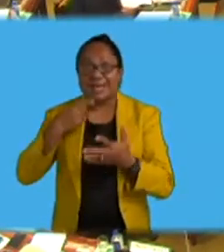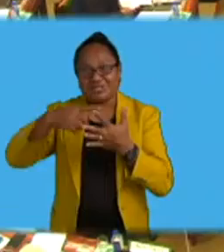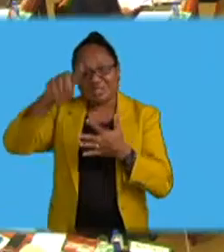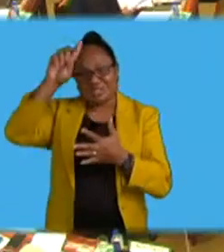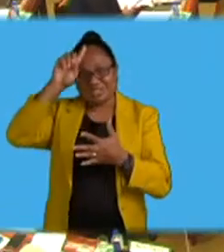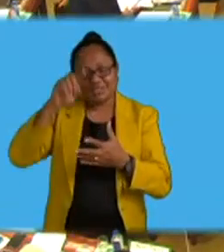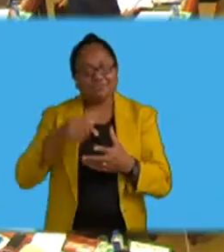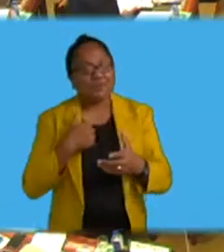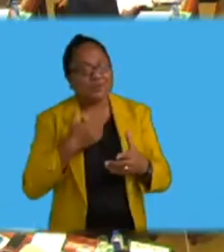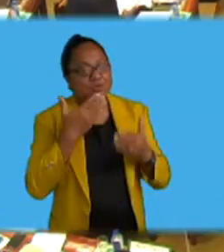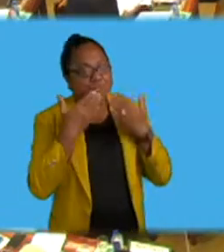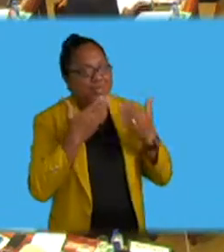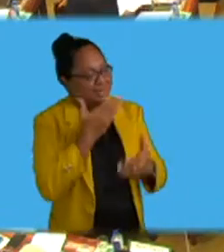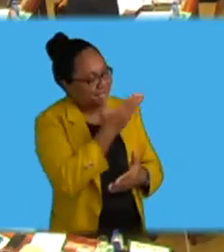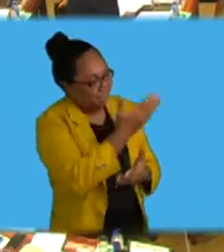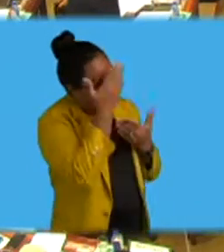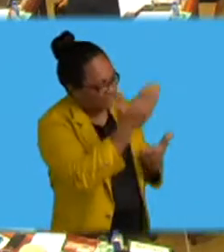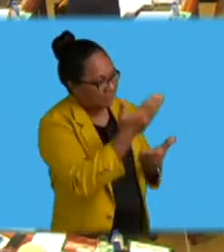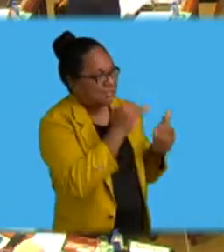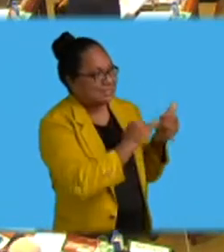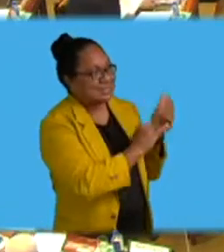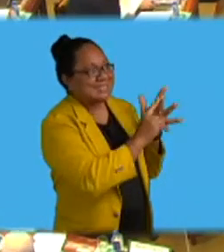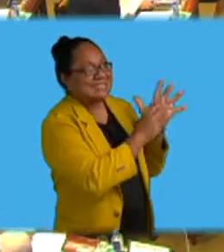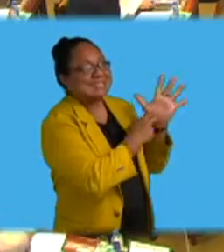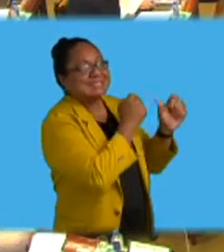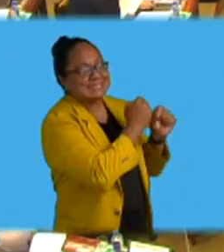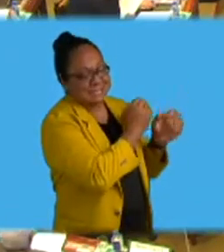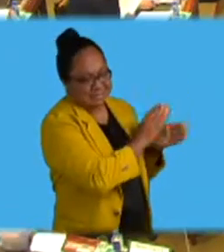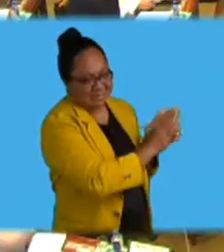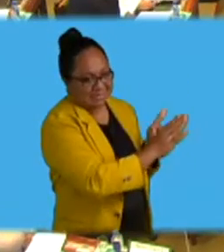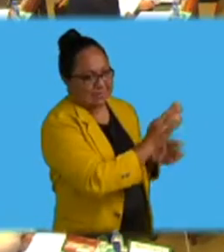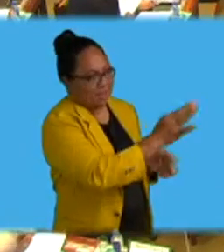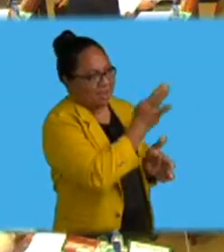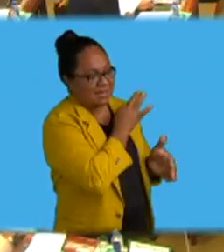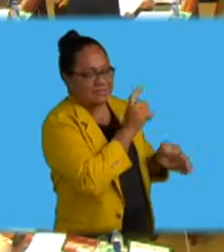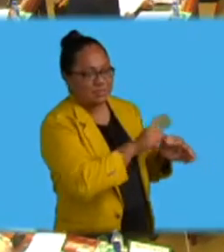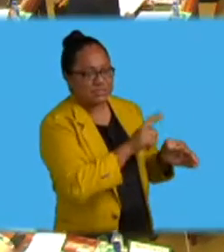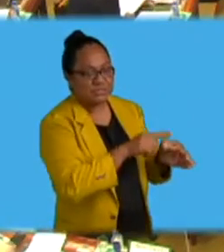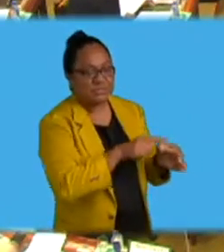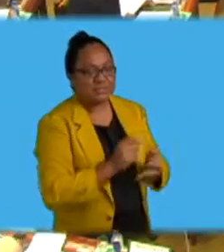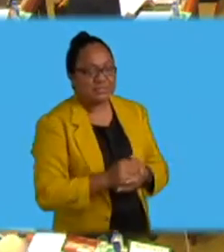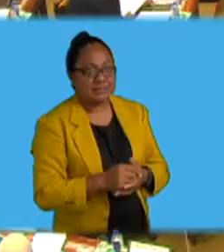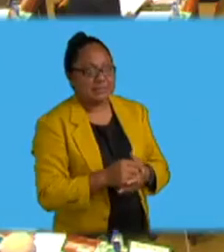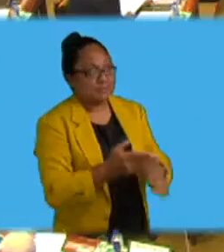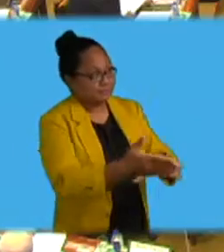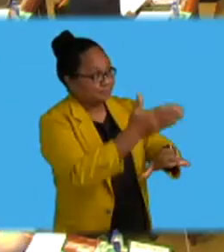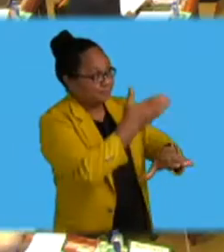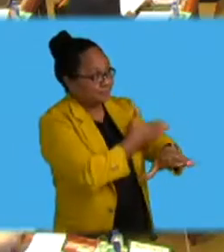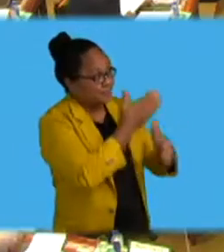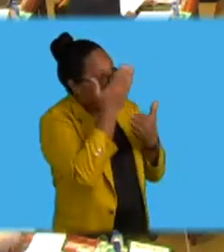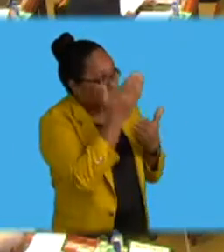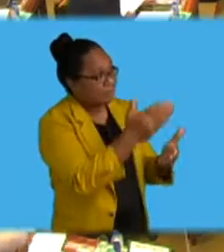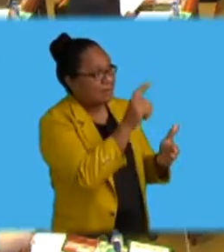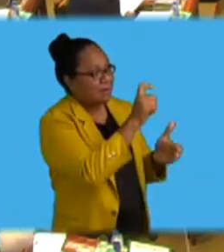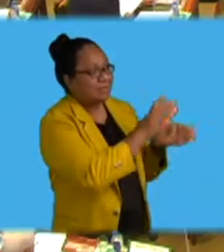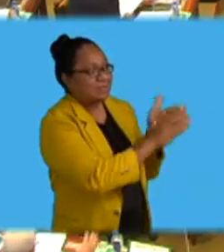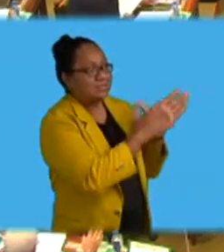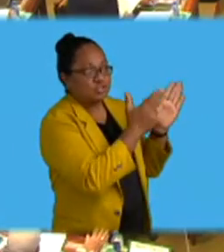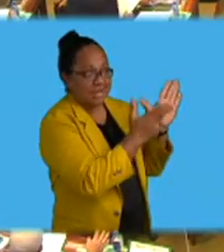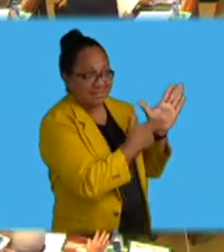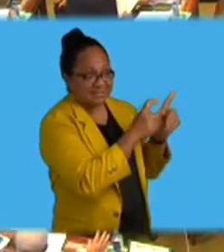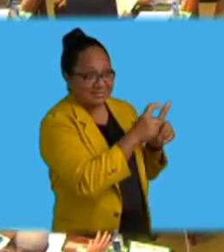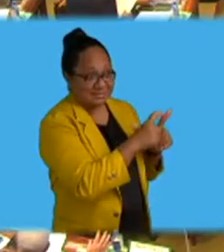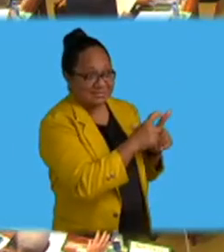thank Honourable Singh for asking this question. Earlier on, Honourable Chand from NFP talked